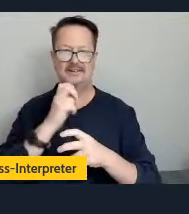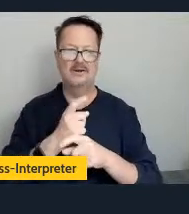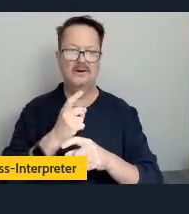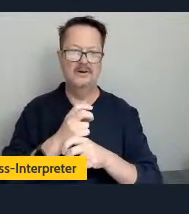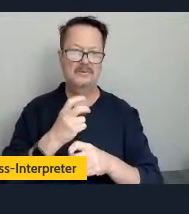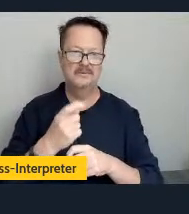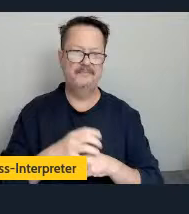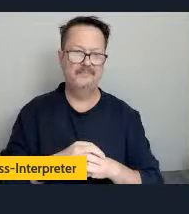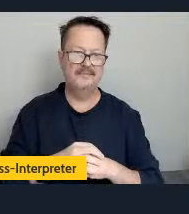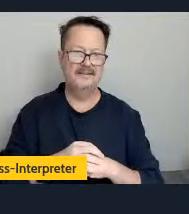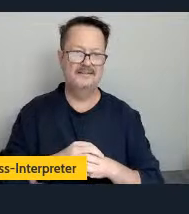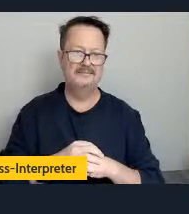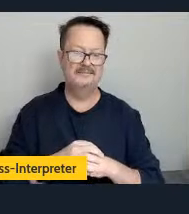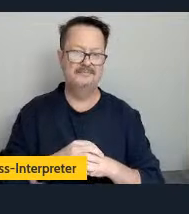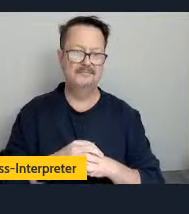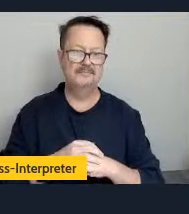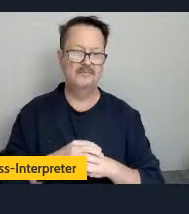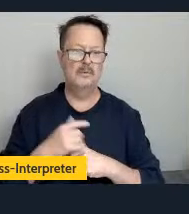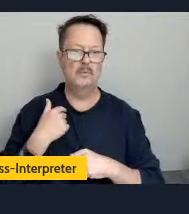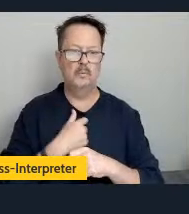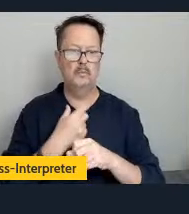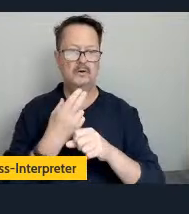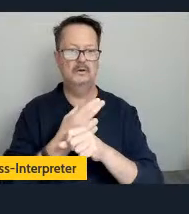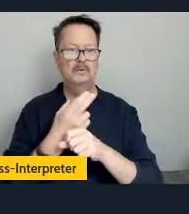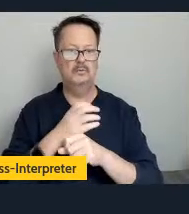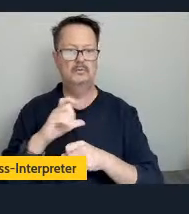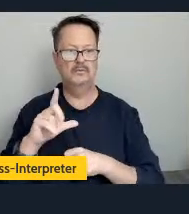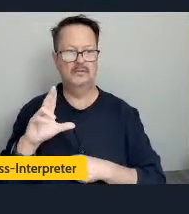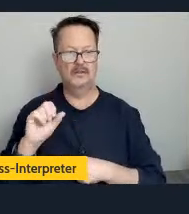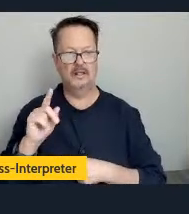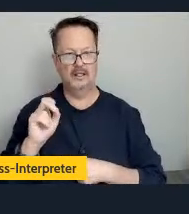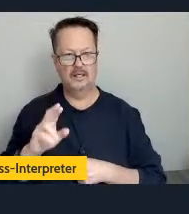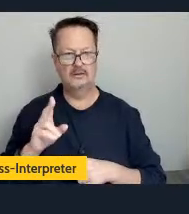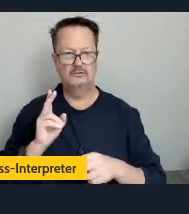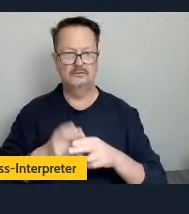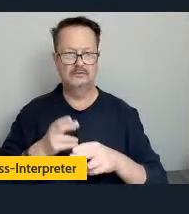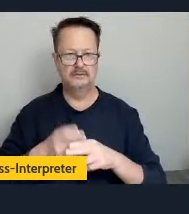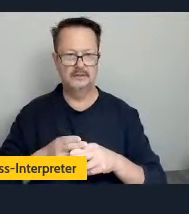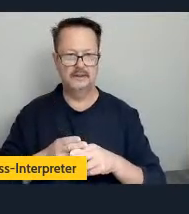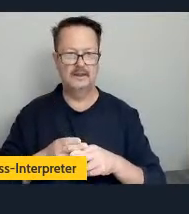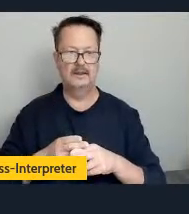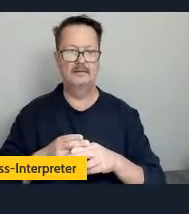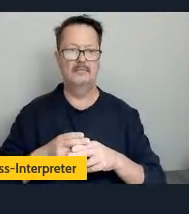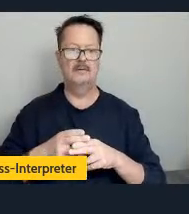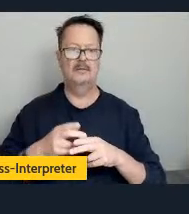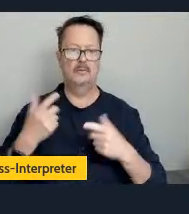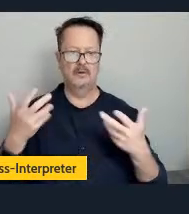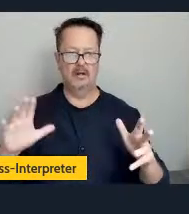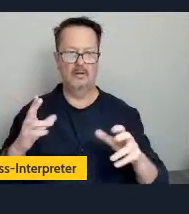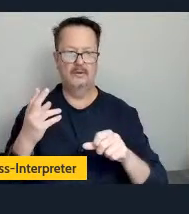And yeah, we use the cluster name and VPC ID that we already used in the